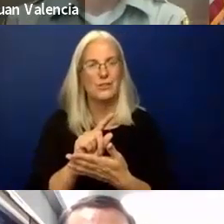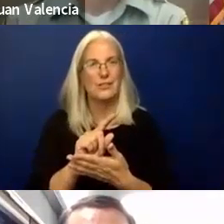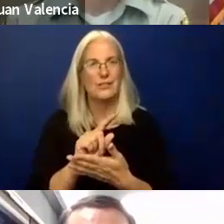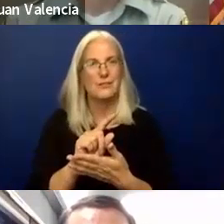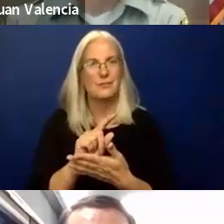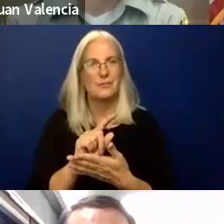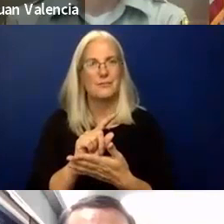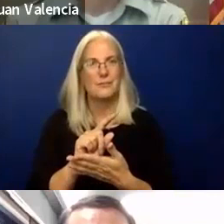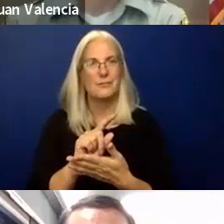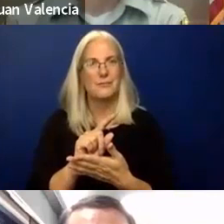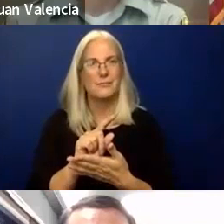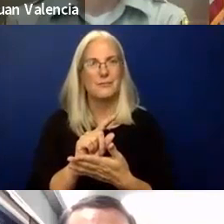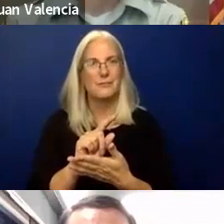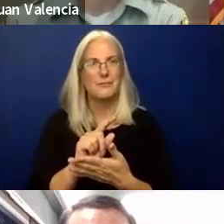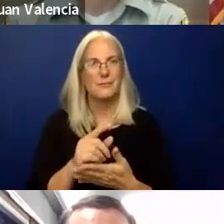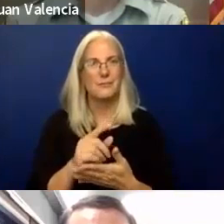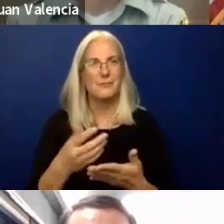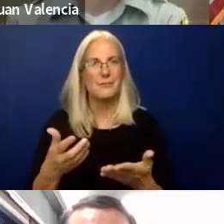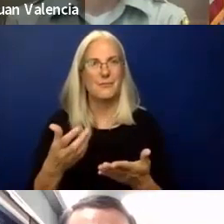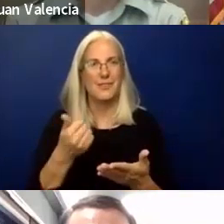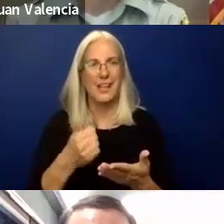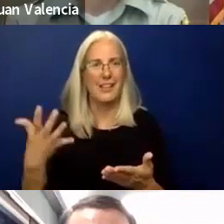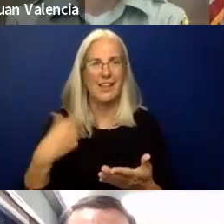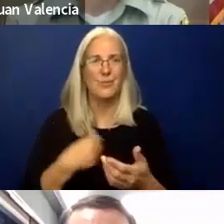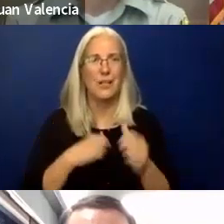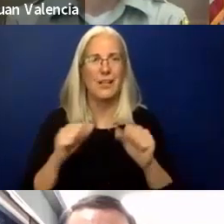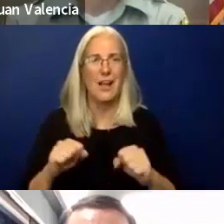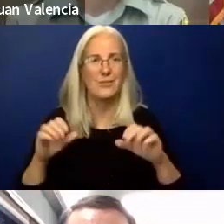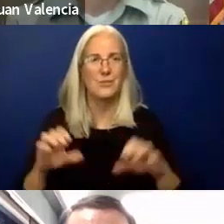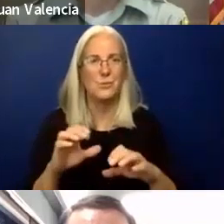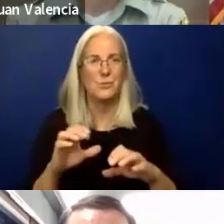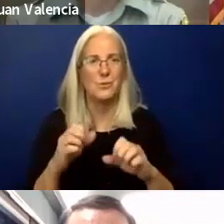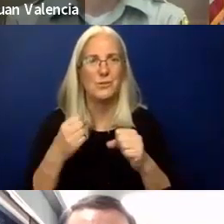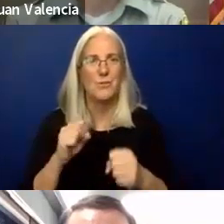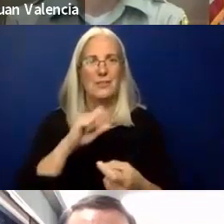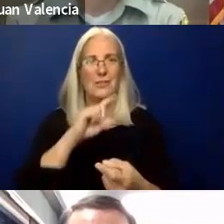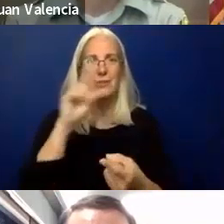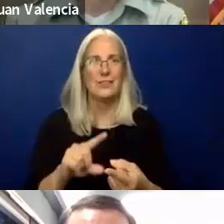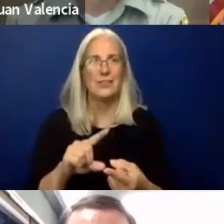anything that we can do to, I don't know if it's,